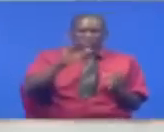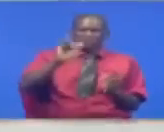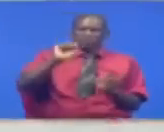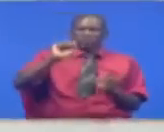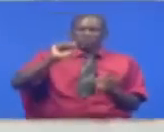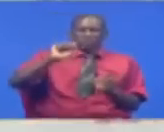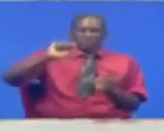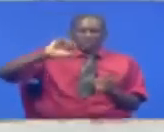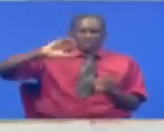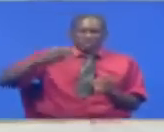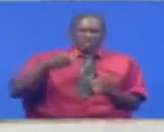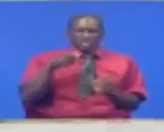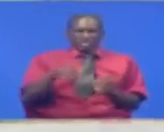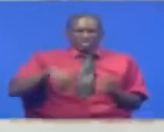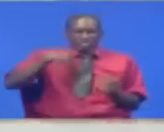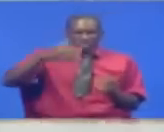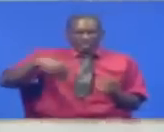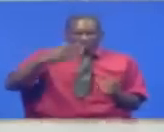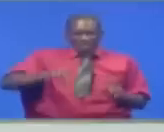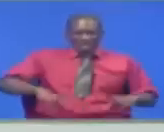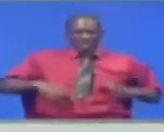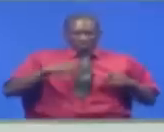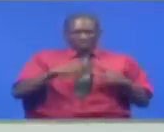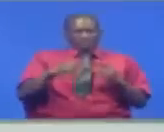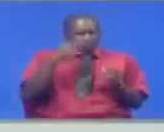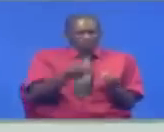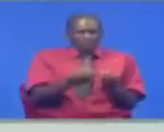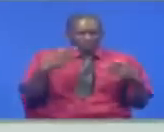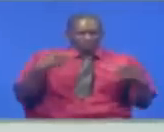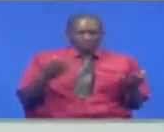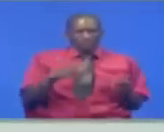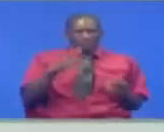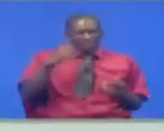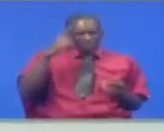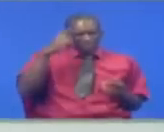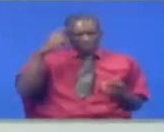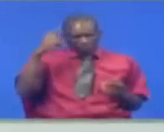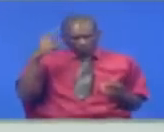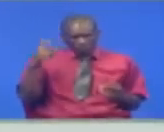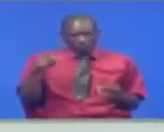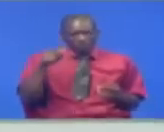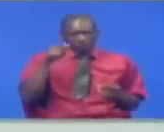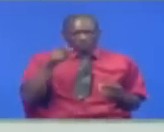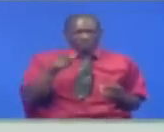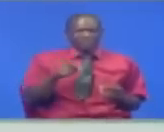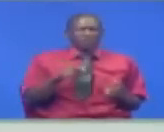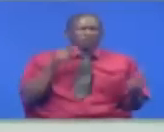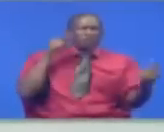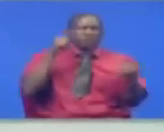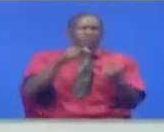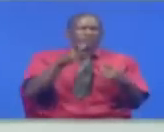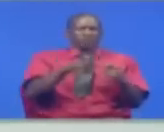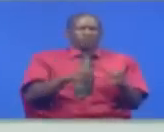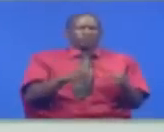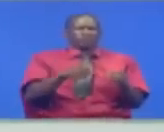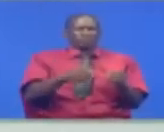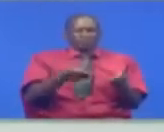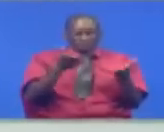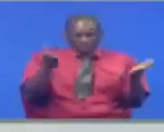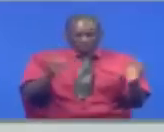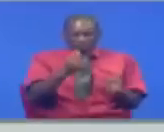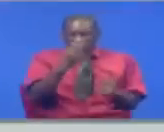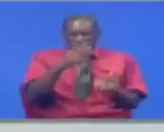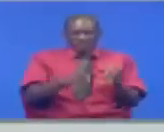This may be his everyday life, but for many, it is a dream or that coveted object from familiar scenes in the